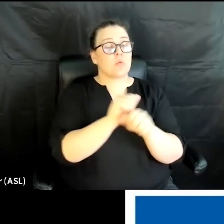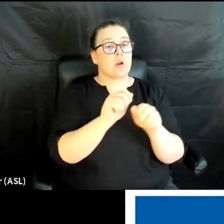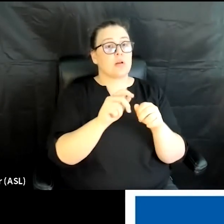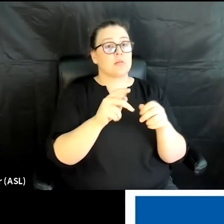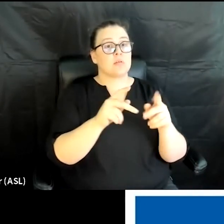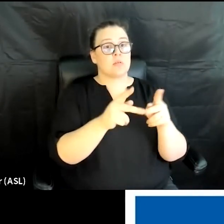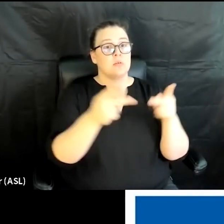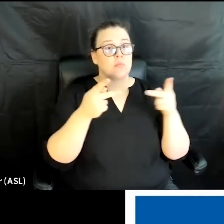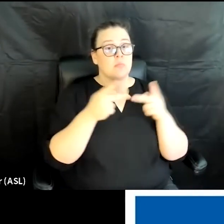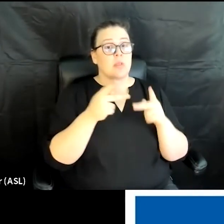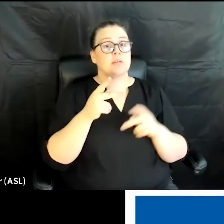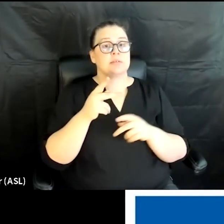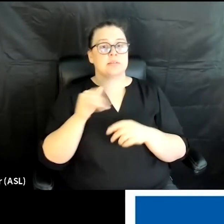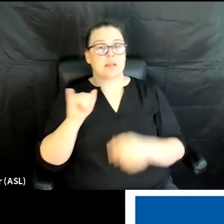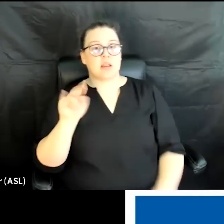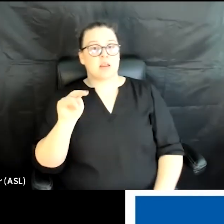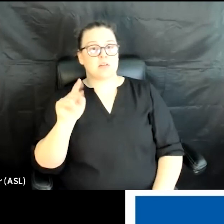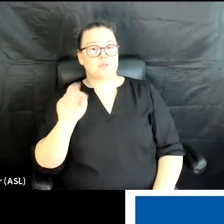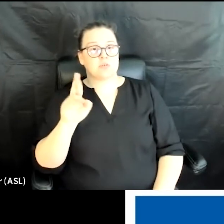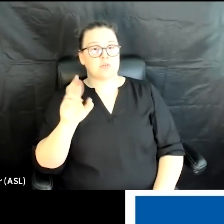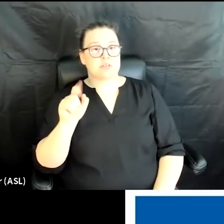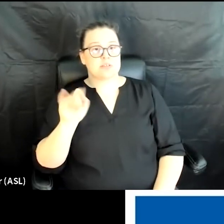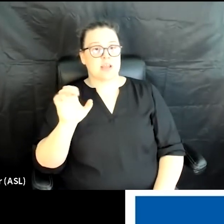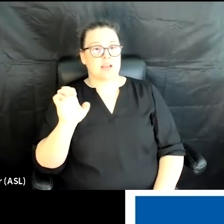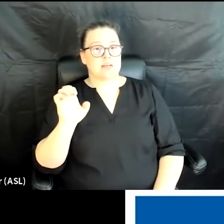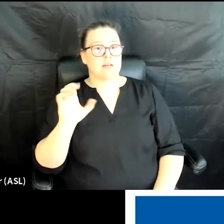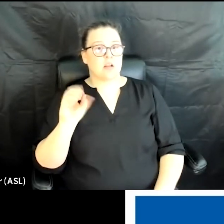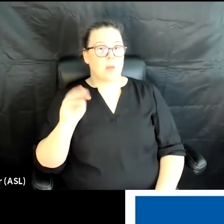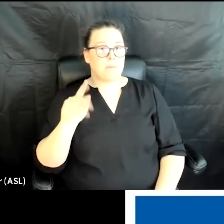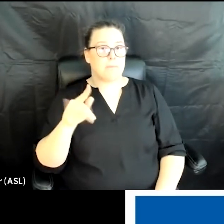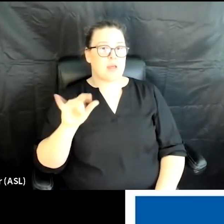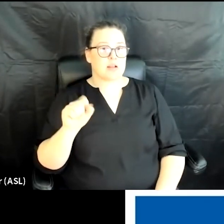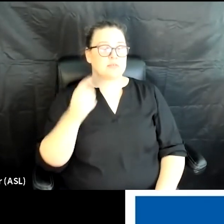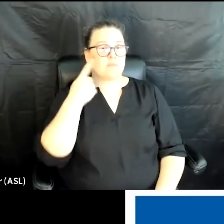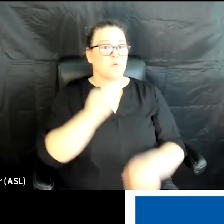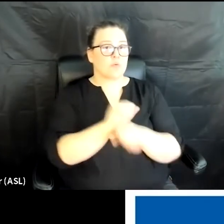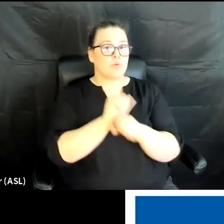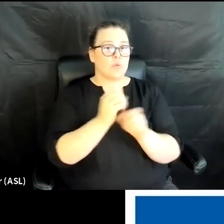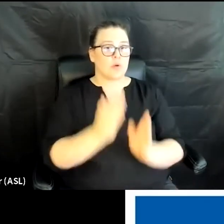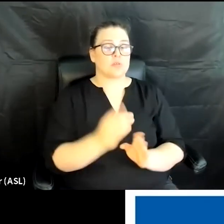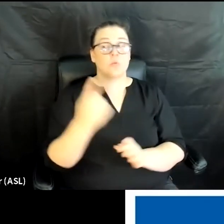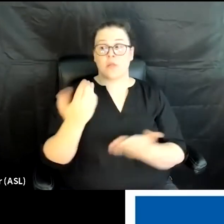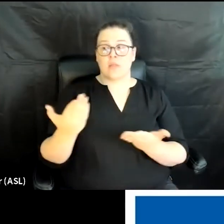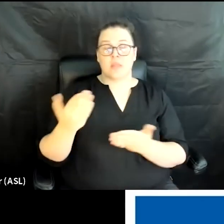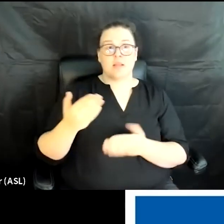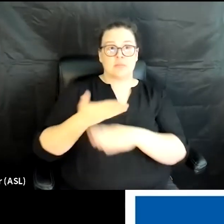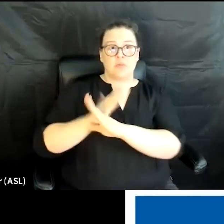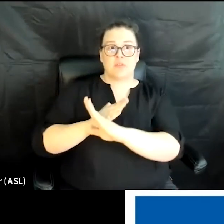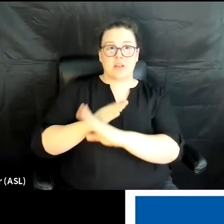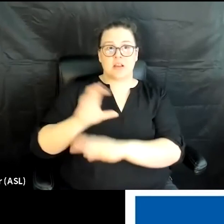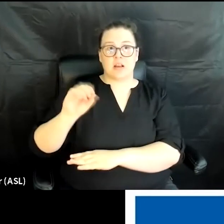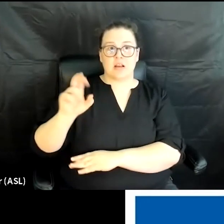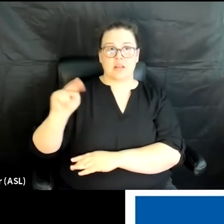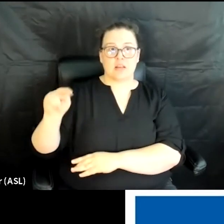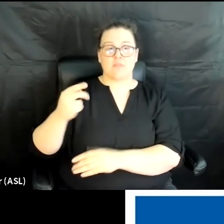compacts for workers. But one of the things that is deterring Connecticut, for example, from getting involved in the interstate